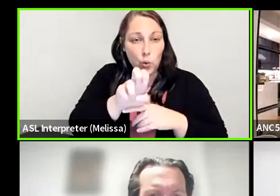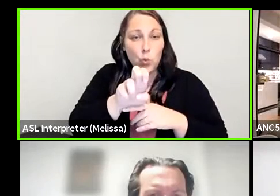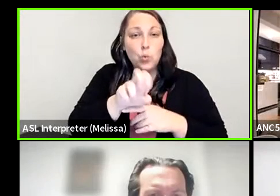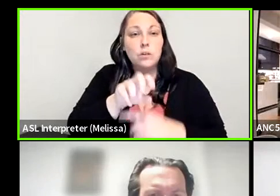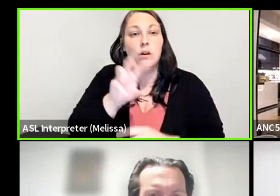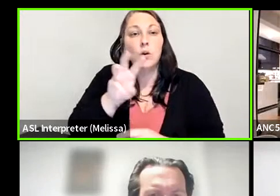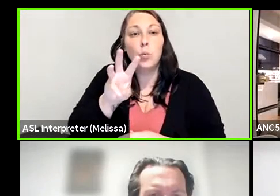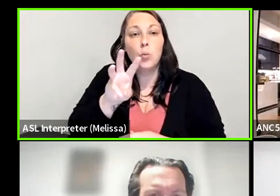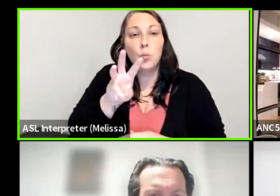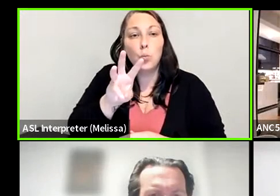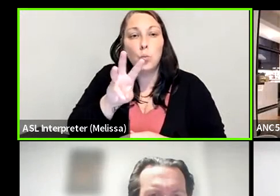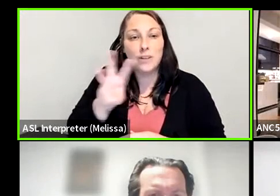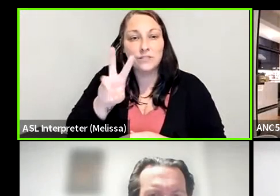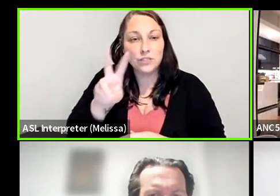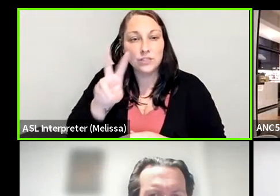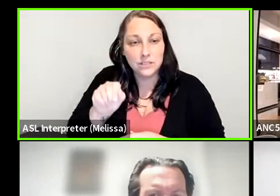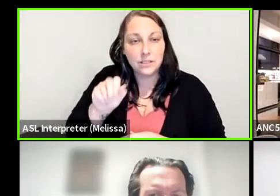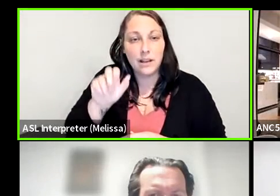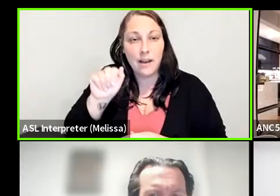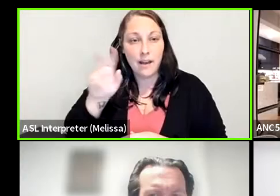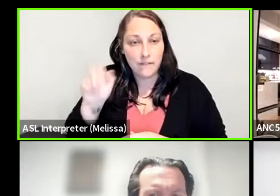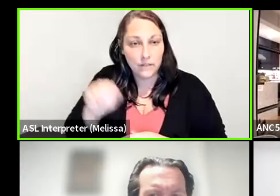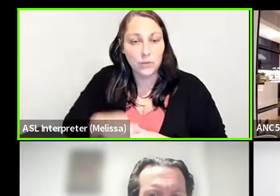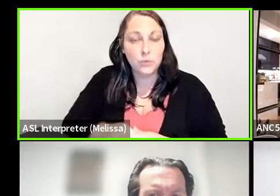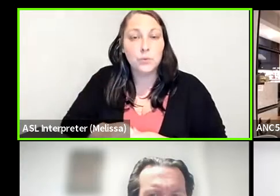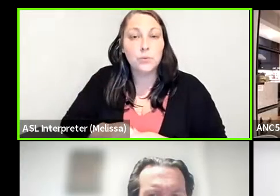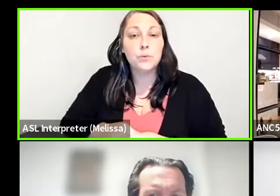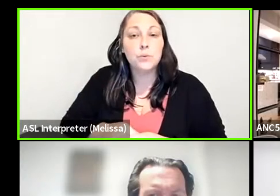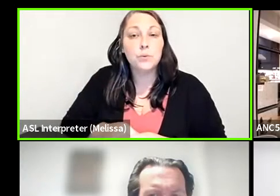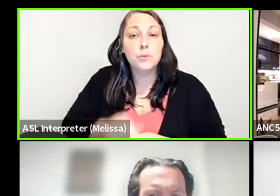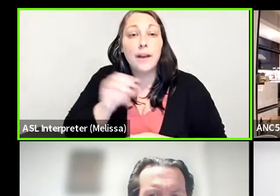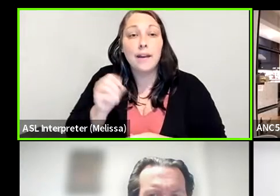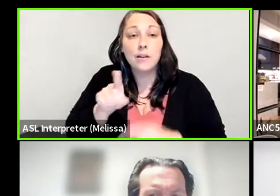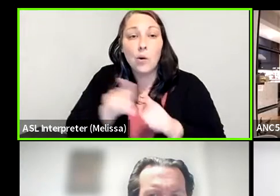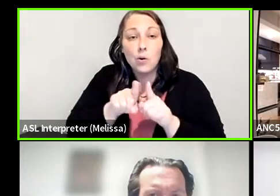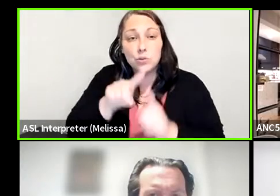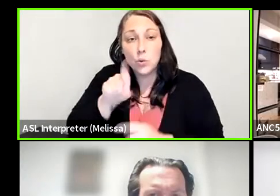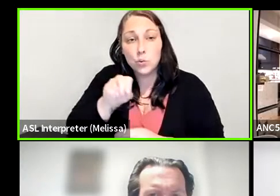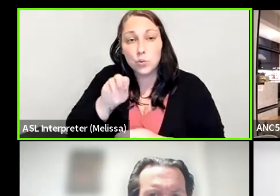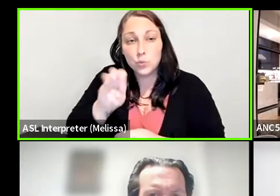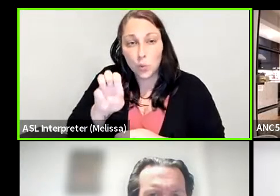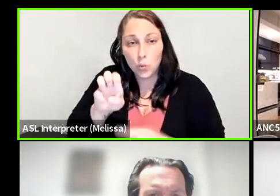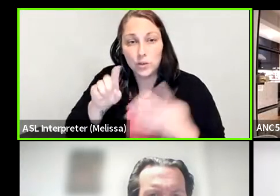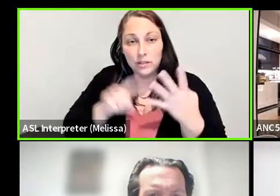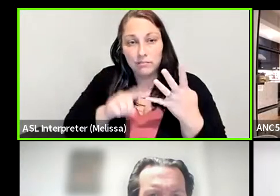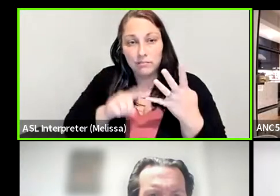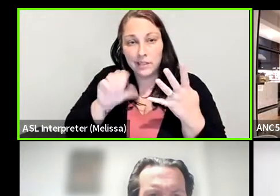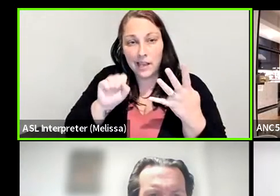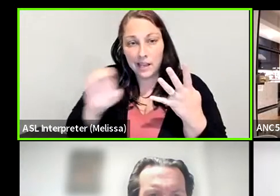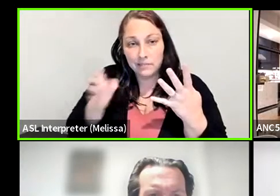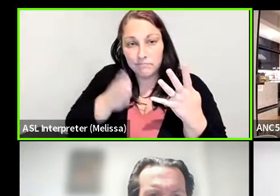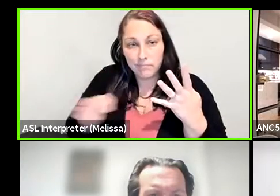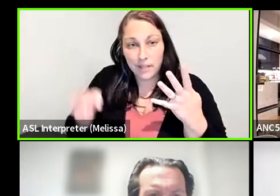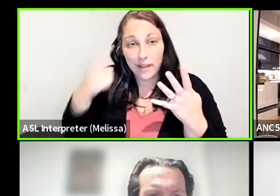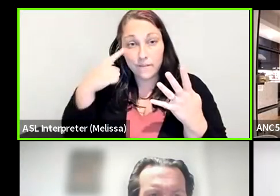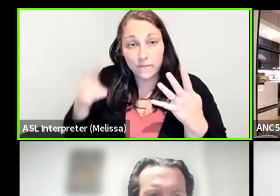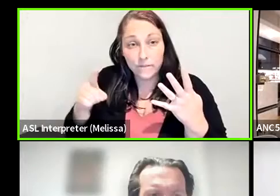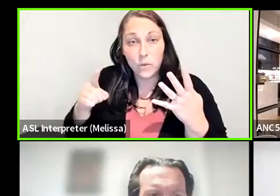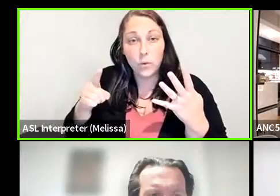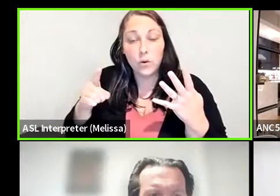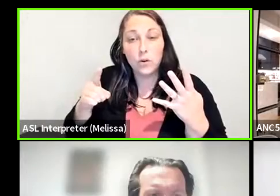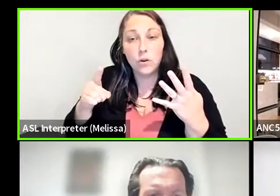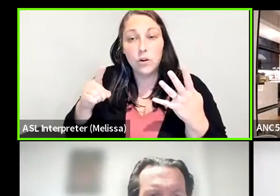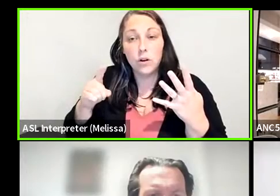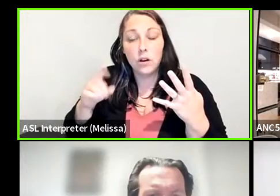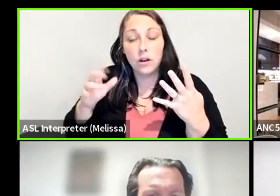Ave. And there was also a pending zoning commission case planned